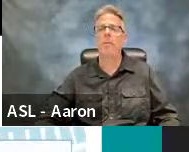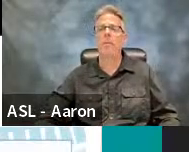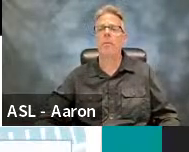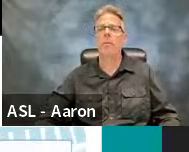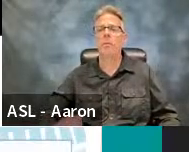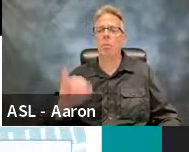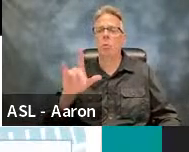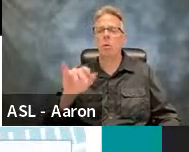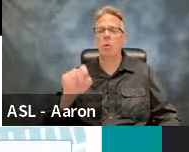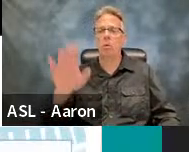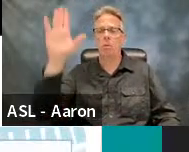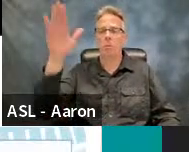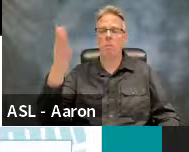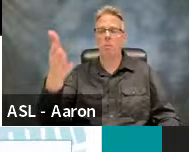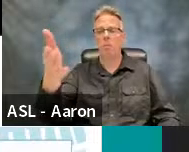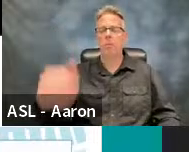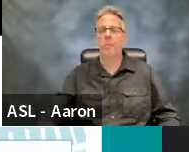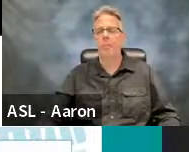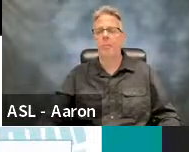Go ahead, Julie.